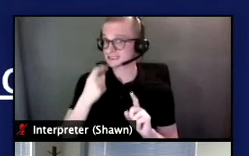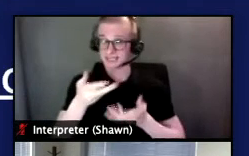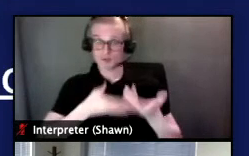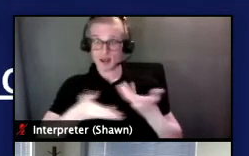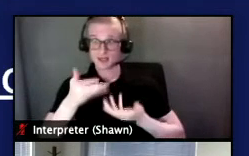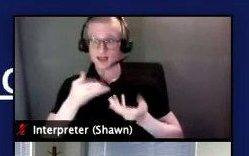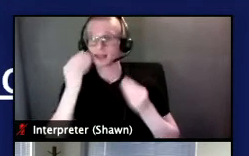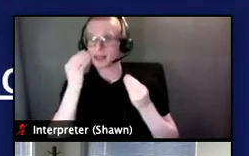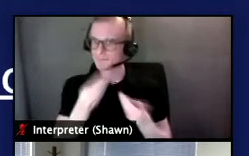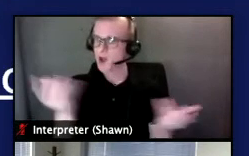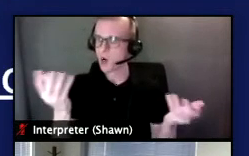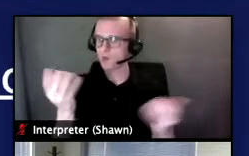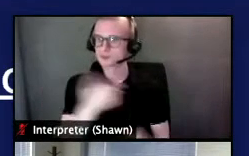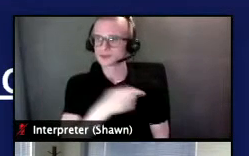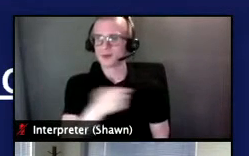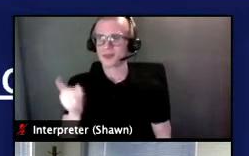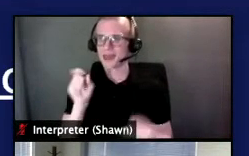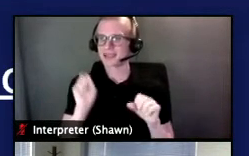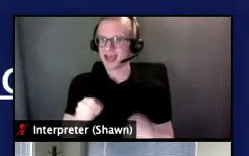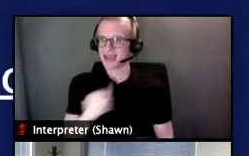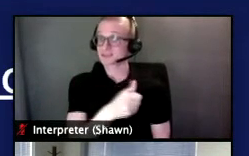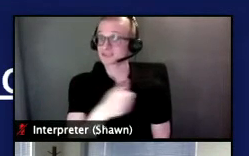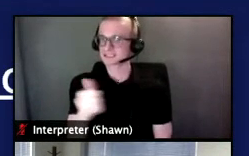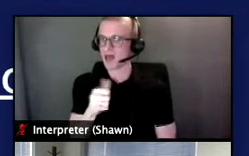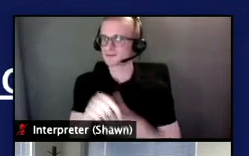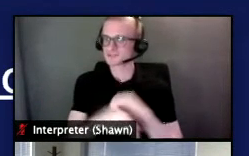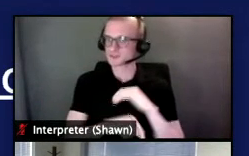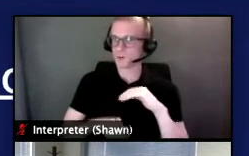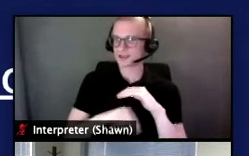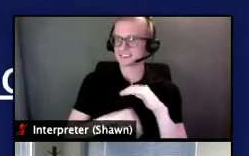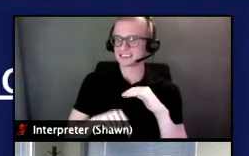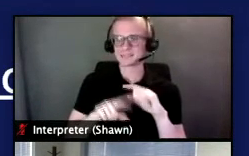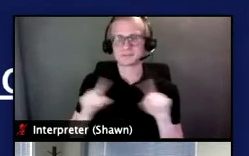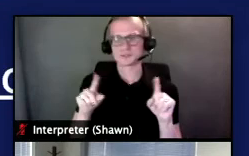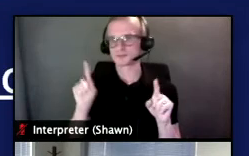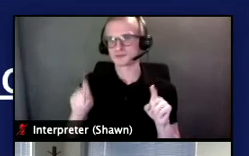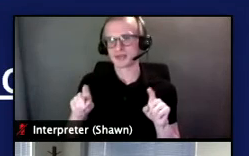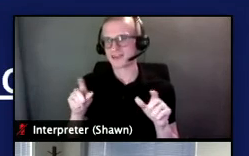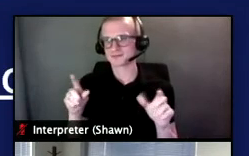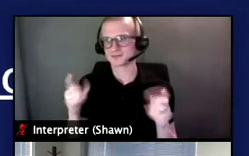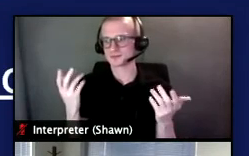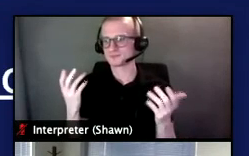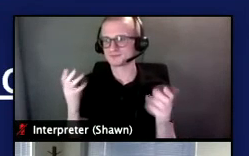we all have to do what we can with what we have today.